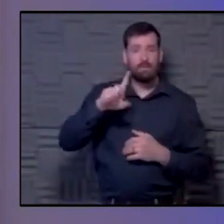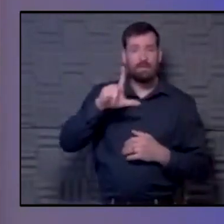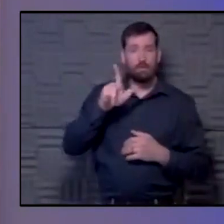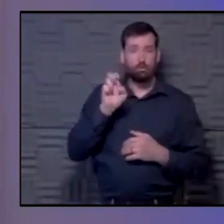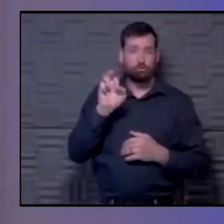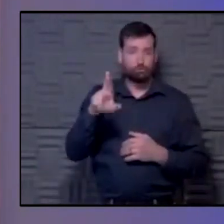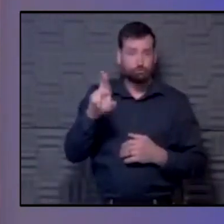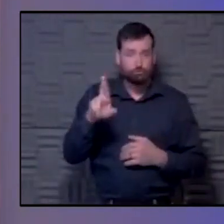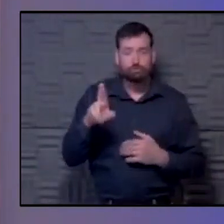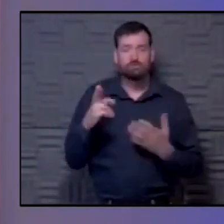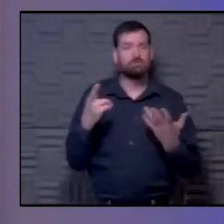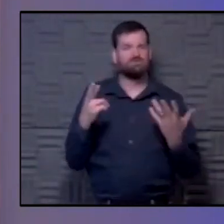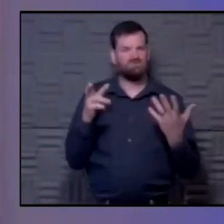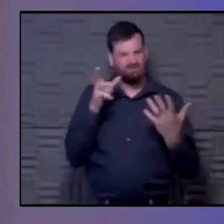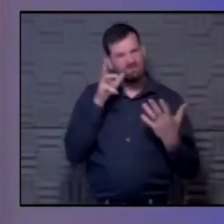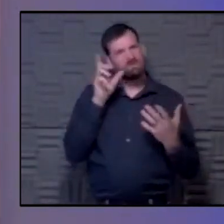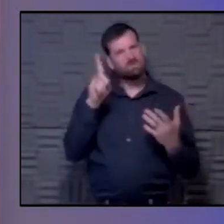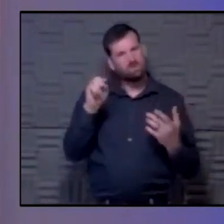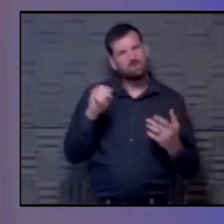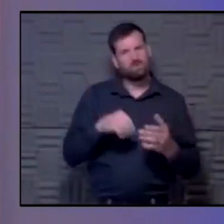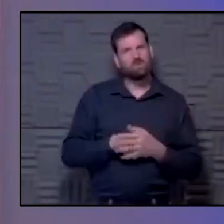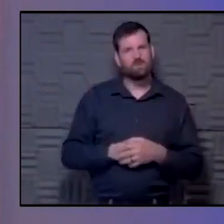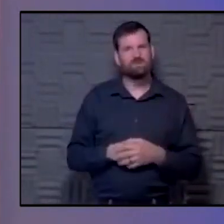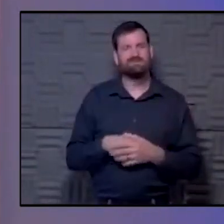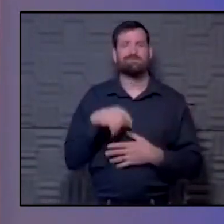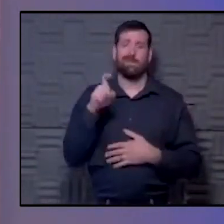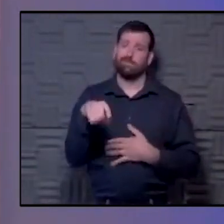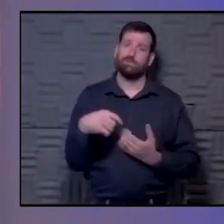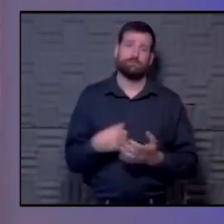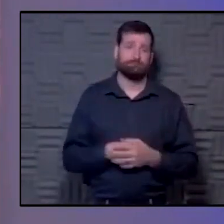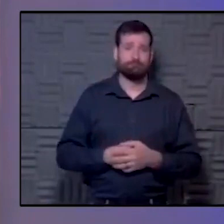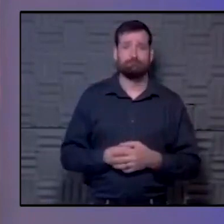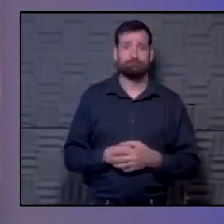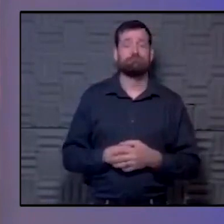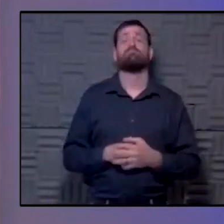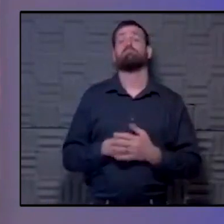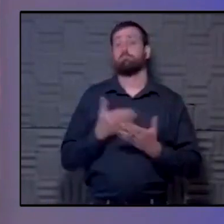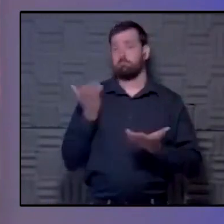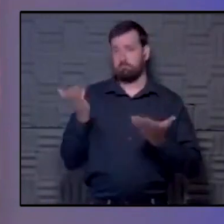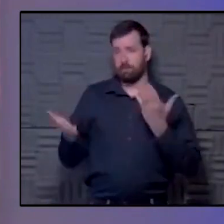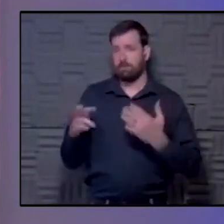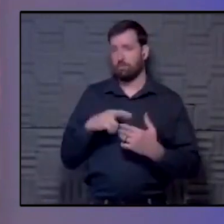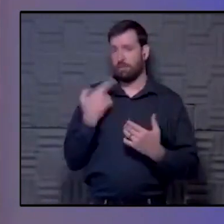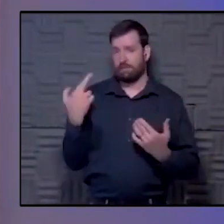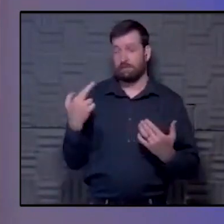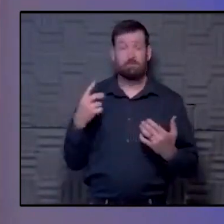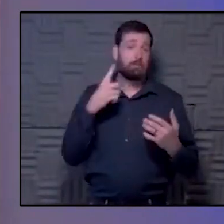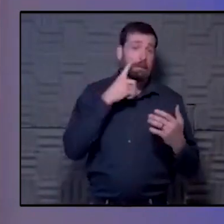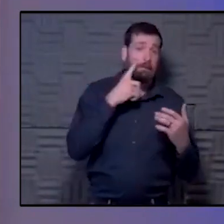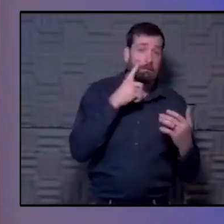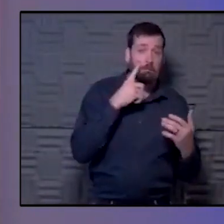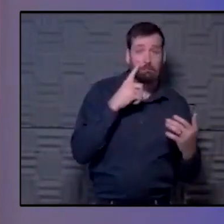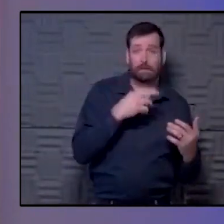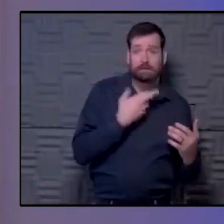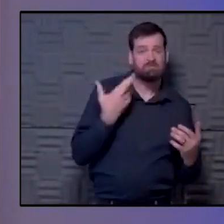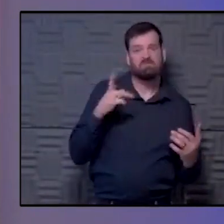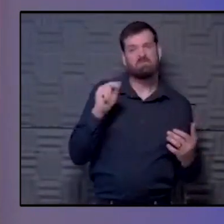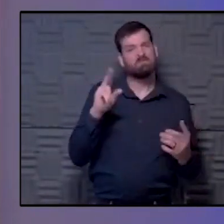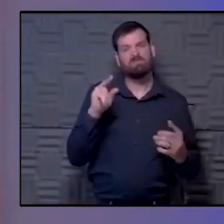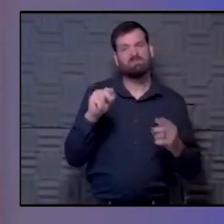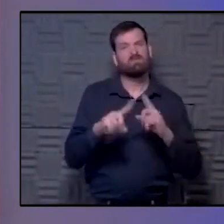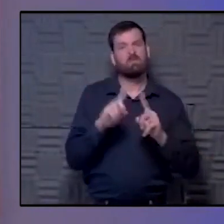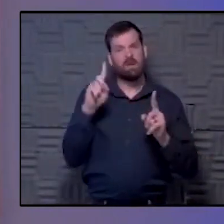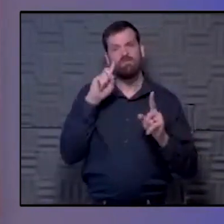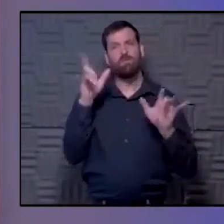elderly, then I'm going to do it. And that's what we have to do. We just have to say, there may be risks. We don't think there are, but you know what? It's